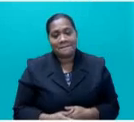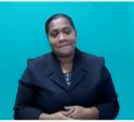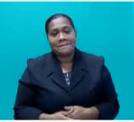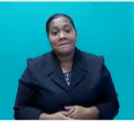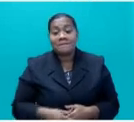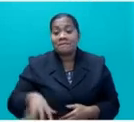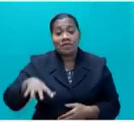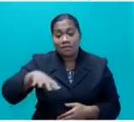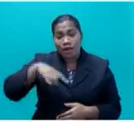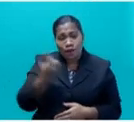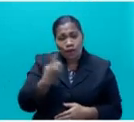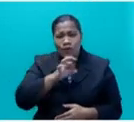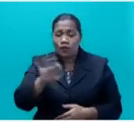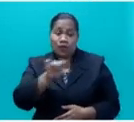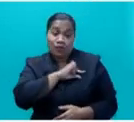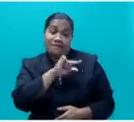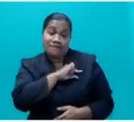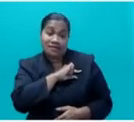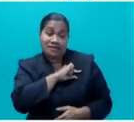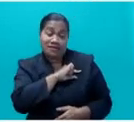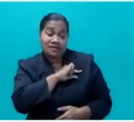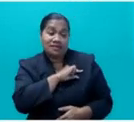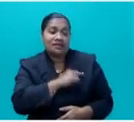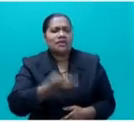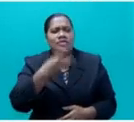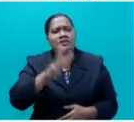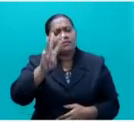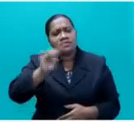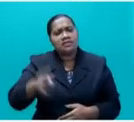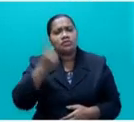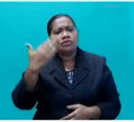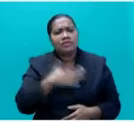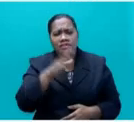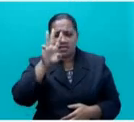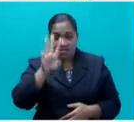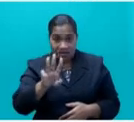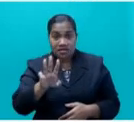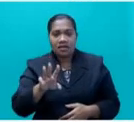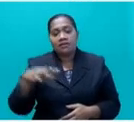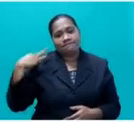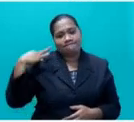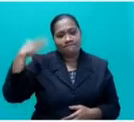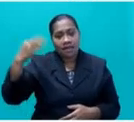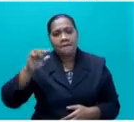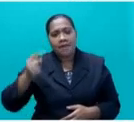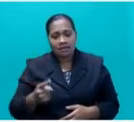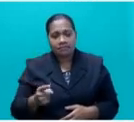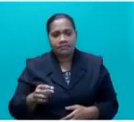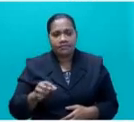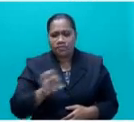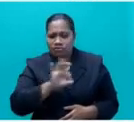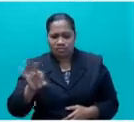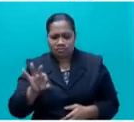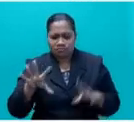those who did not qualify so far are 33,103 who applied but did not get their first dose